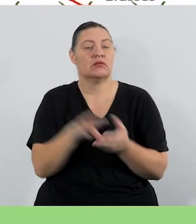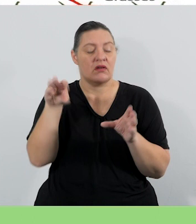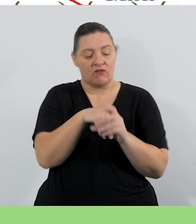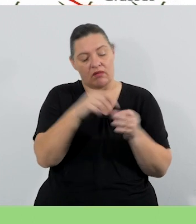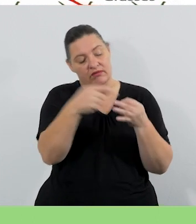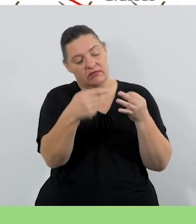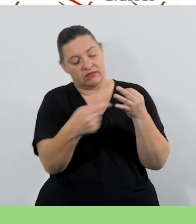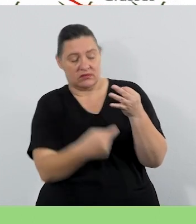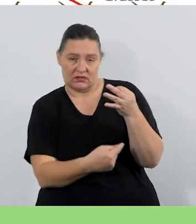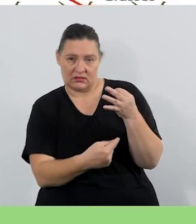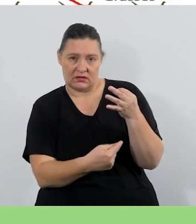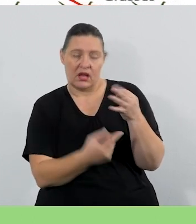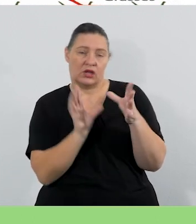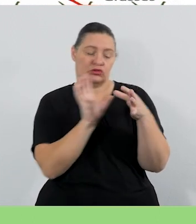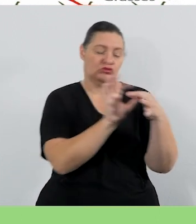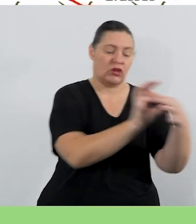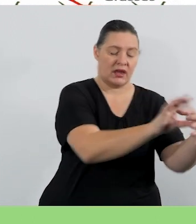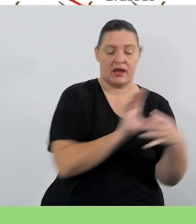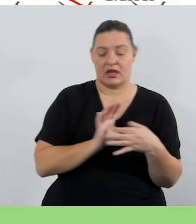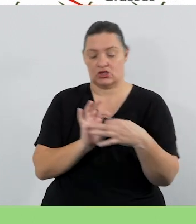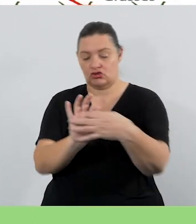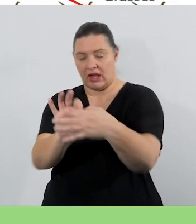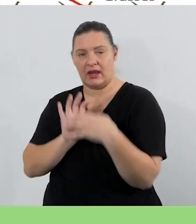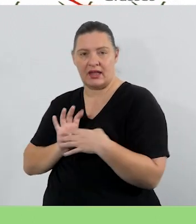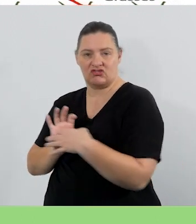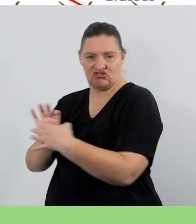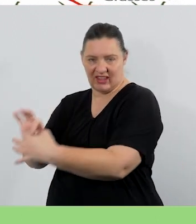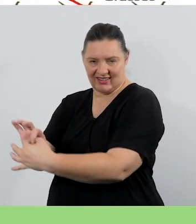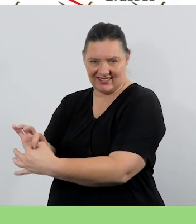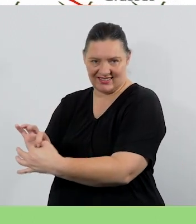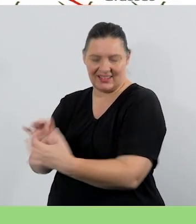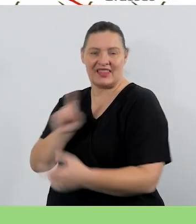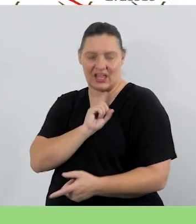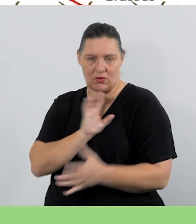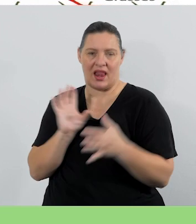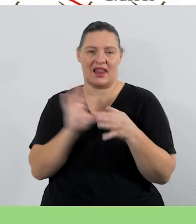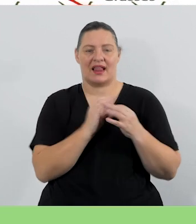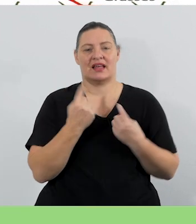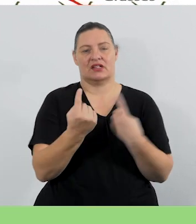is involved in more than one food chain. So that is why we are saying they are interconnected and